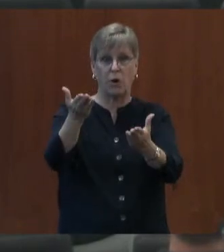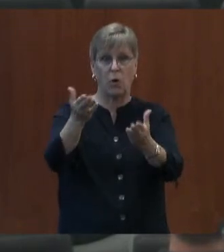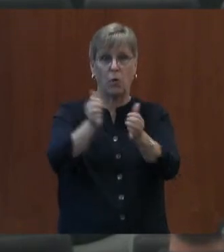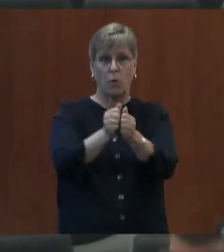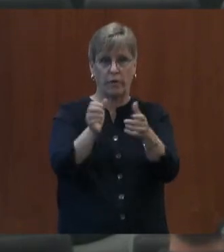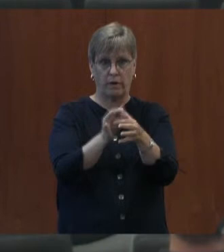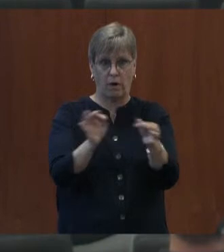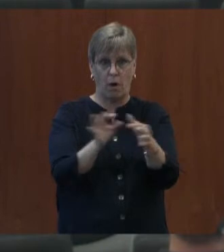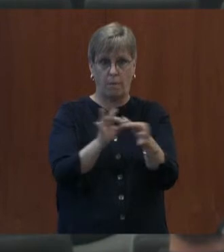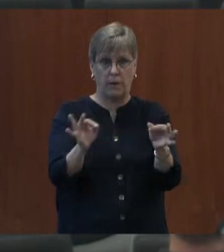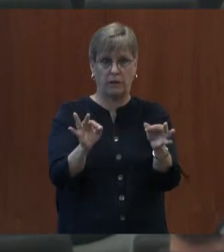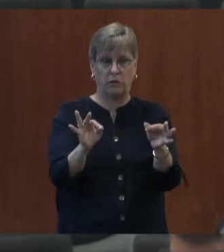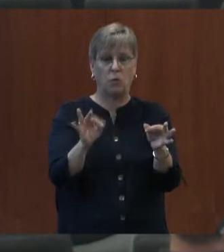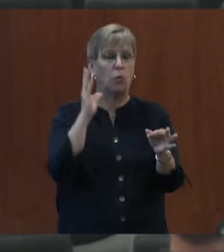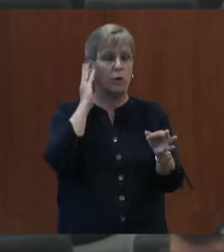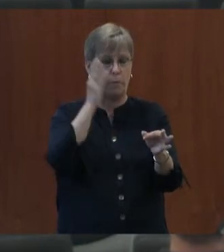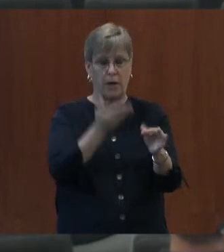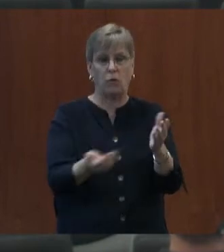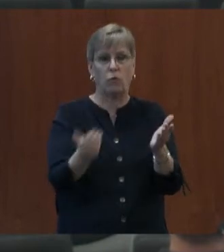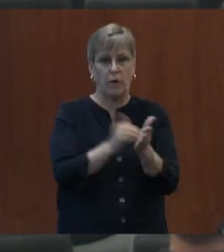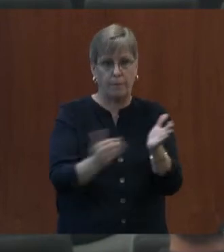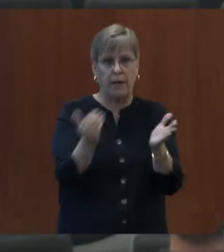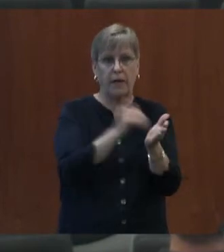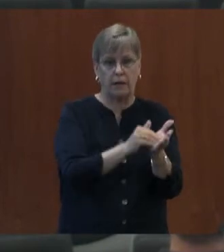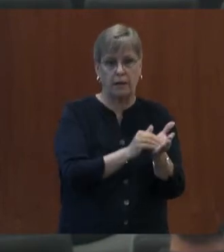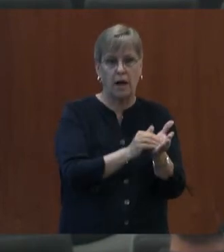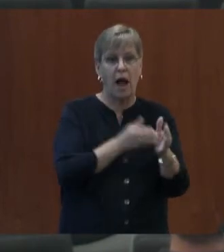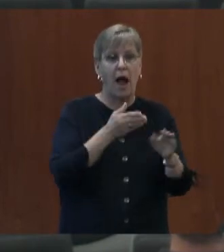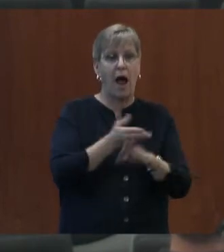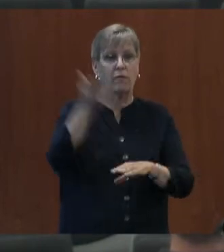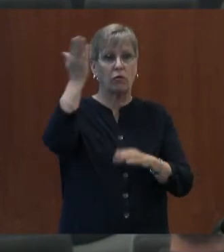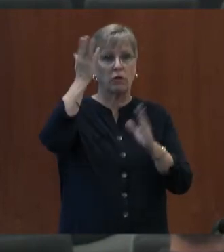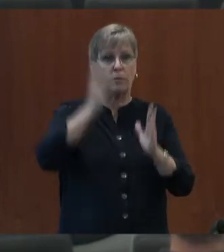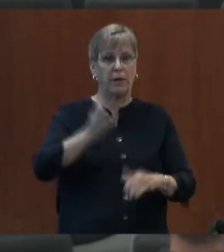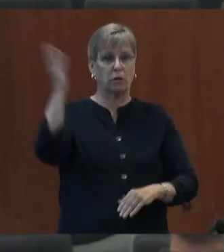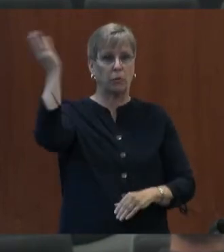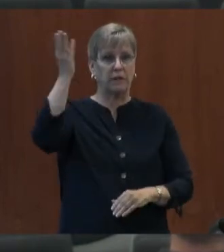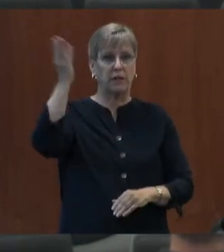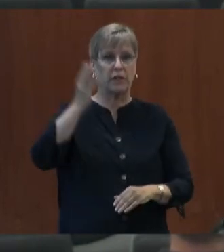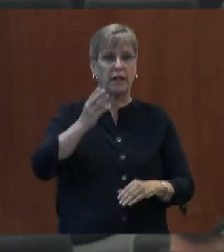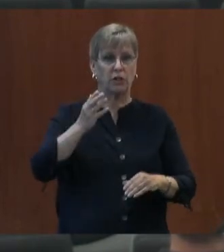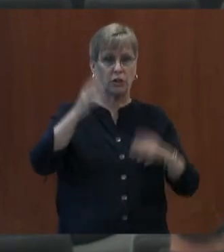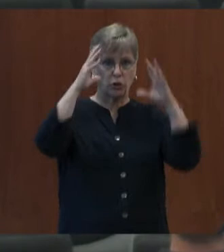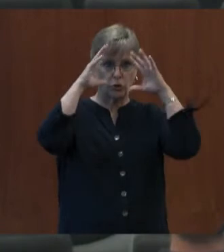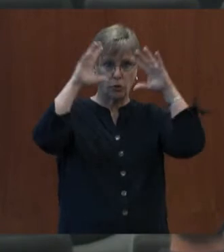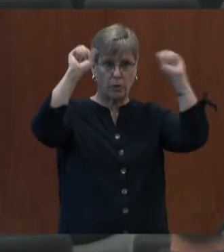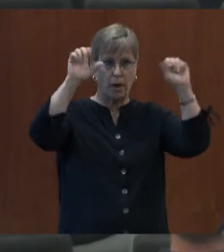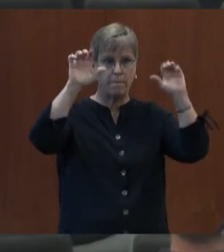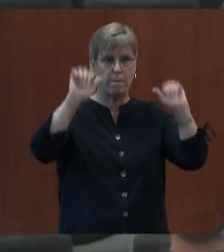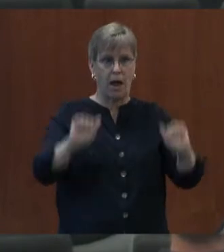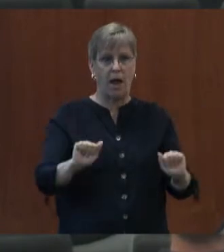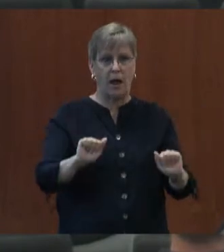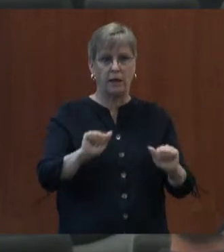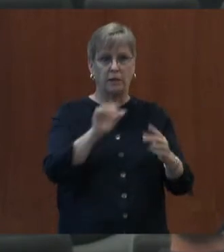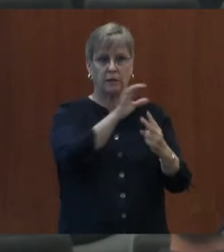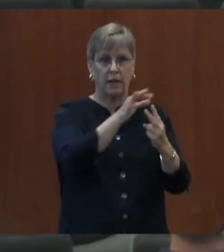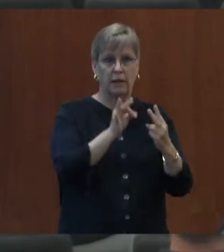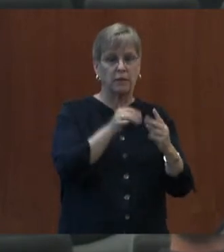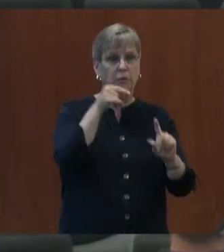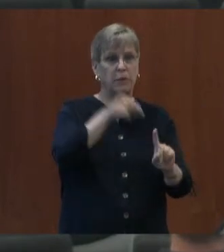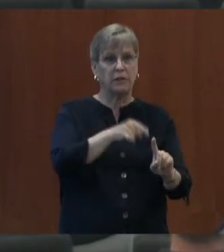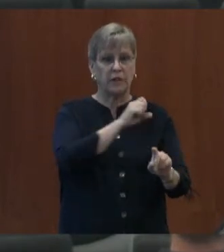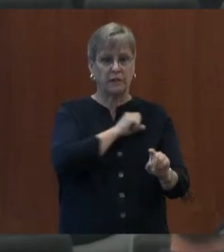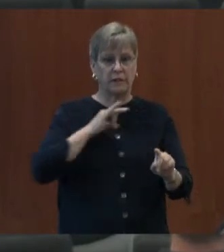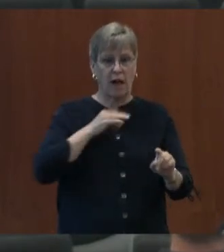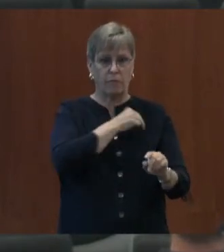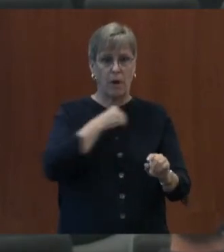simply be repetitious. Following a speaker's presentation, the superintendent may designate a staff member to address